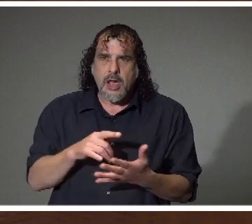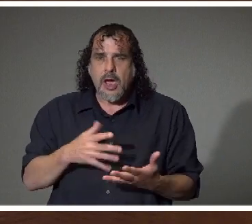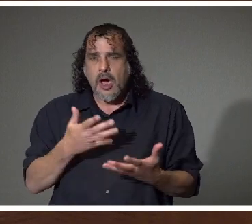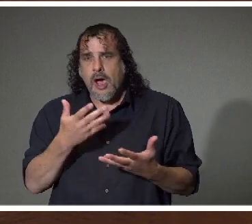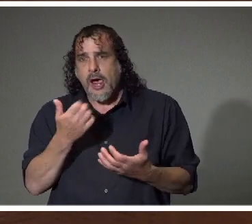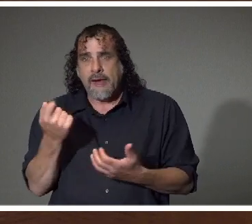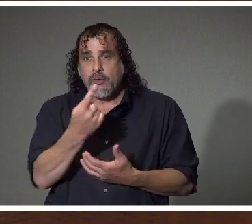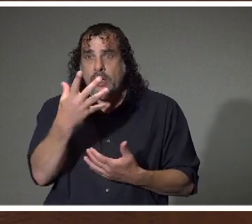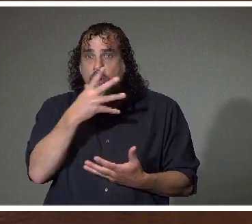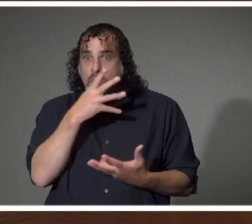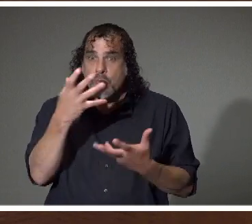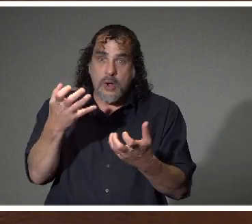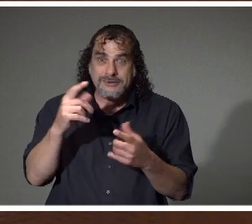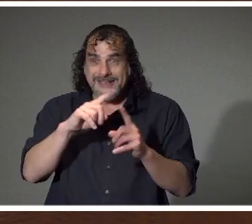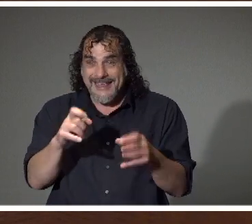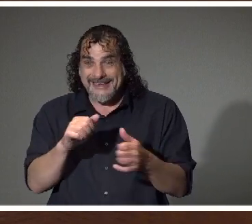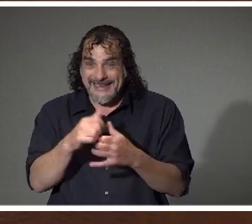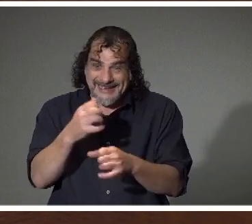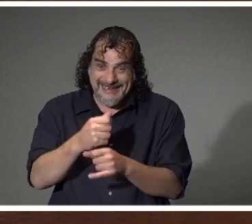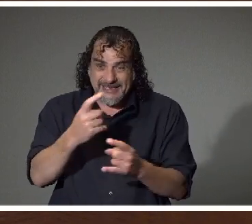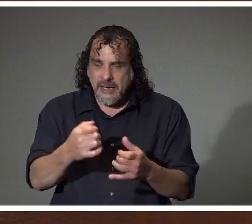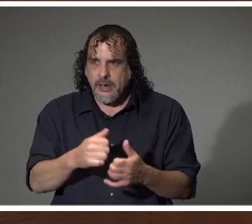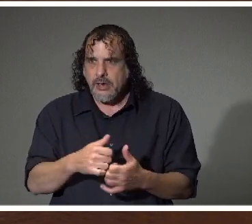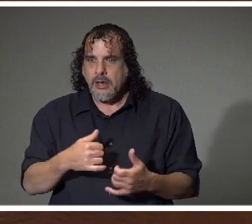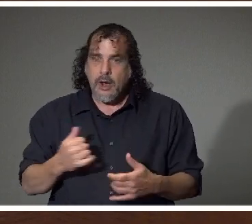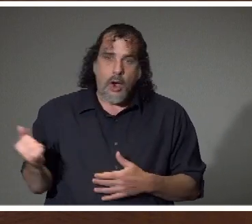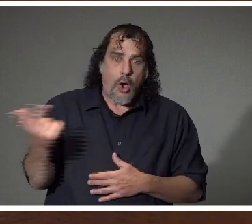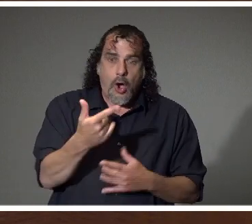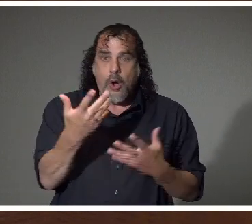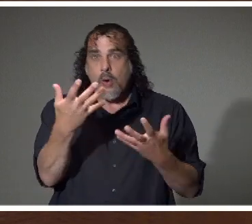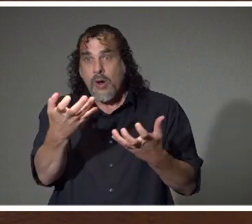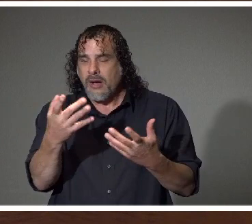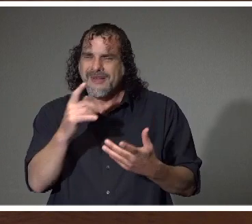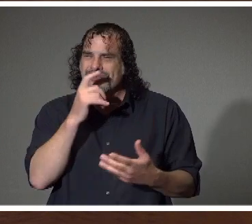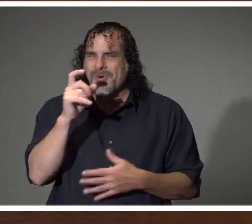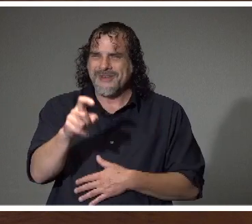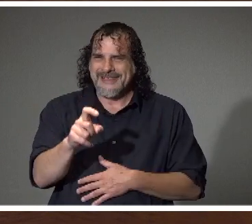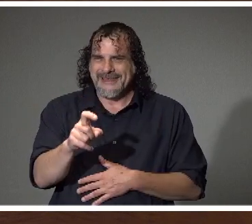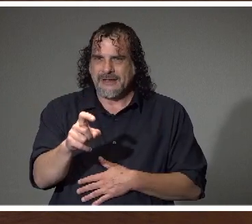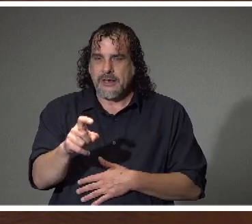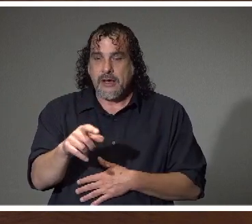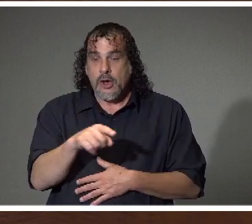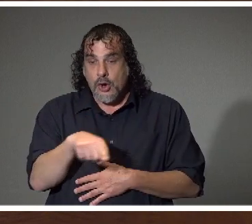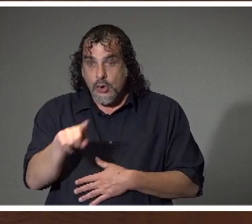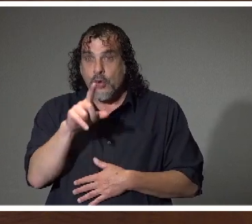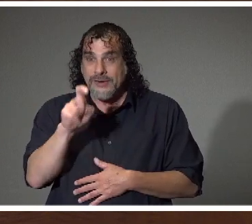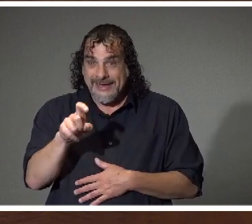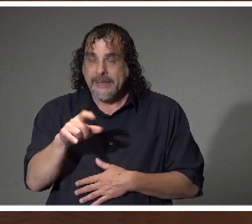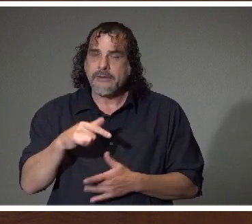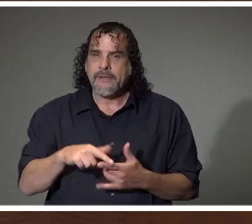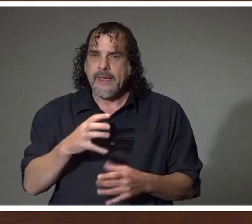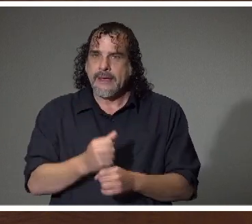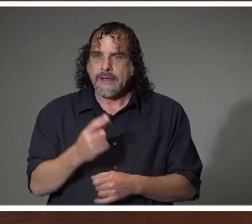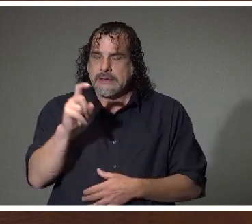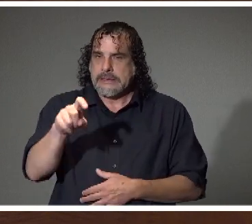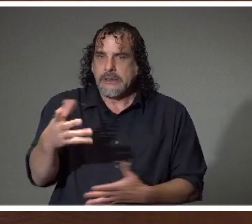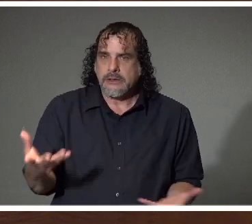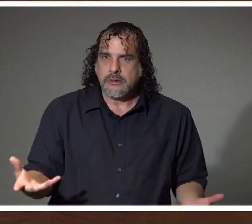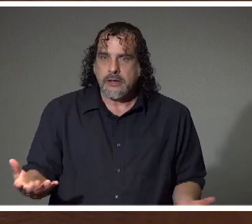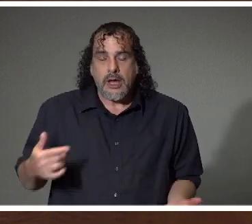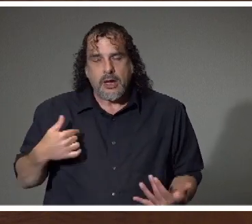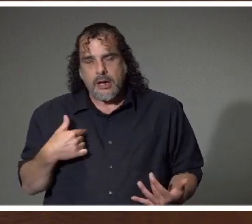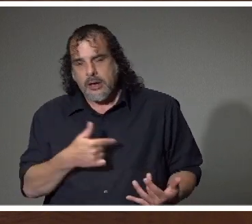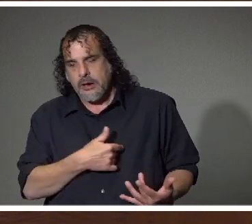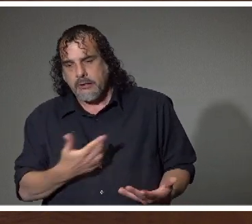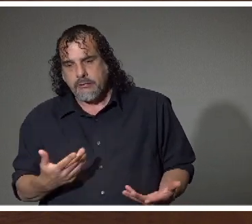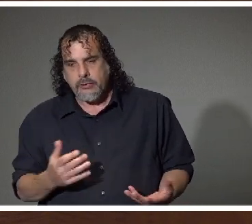test. Everybody who wants a test doesn't need a test. Everybody who needs a test needs a test. And if we really wanted to make sure